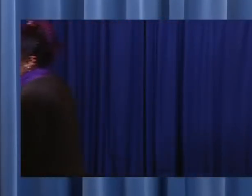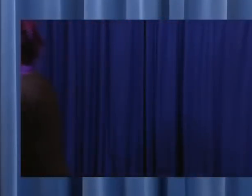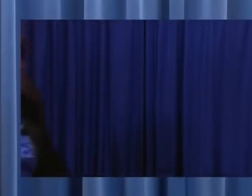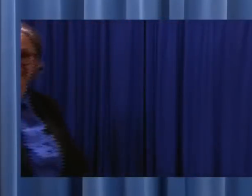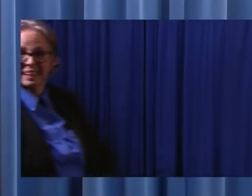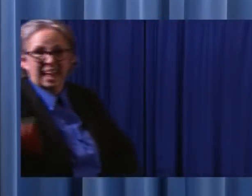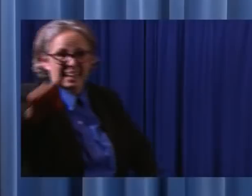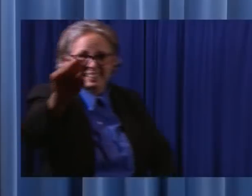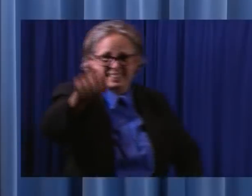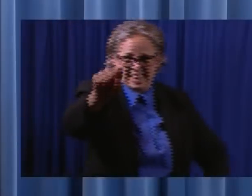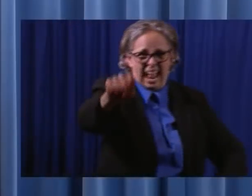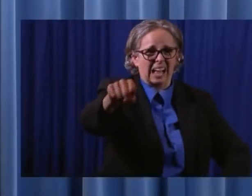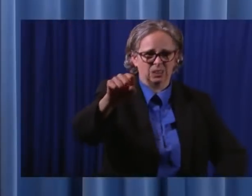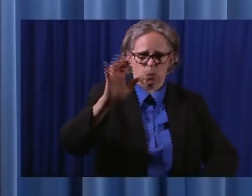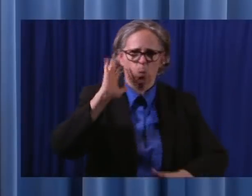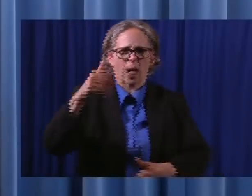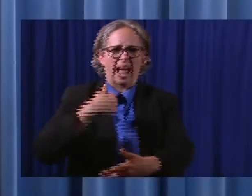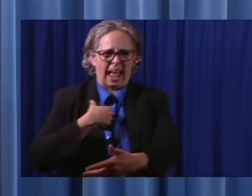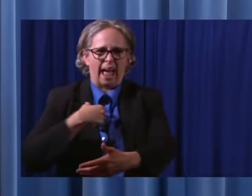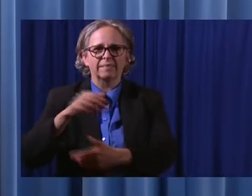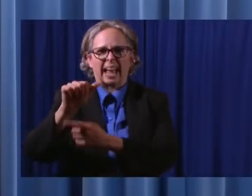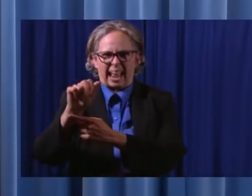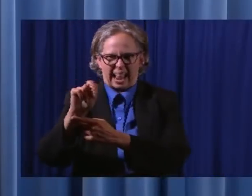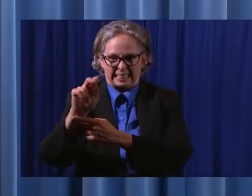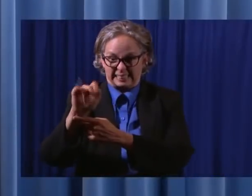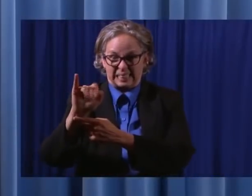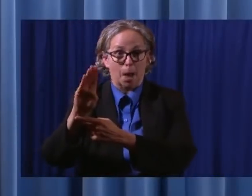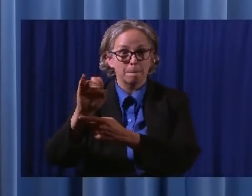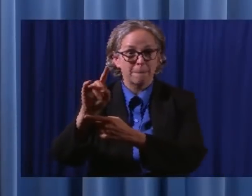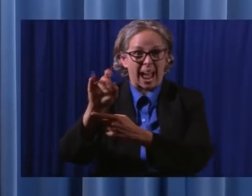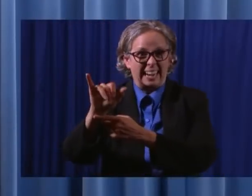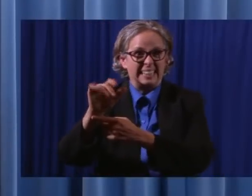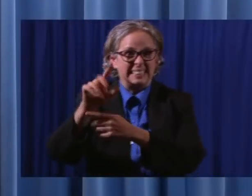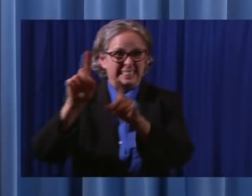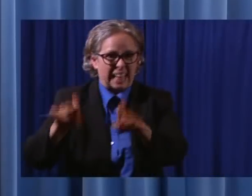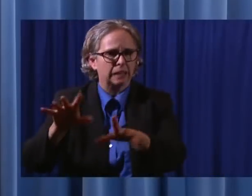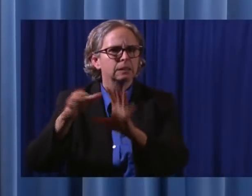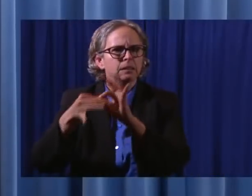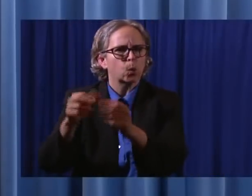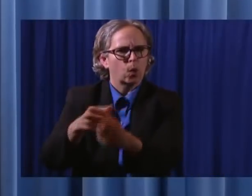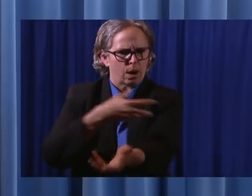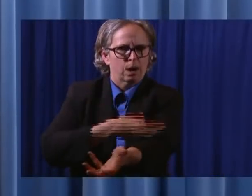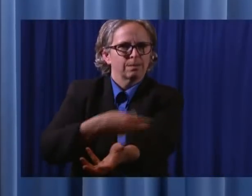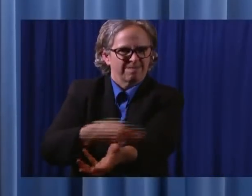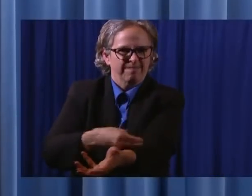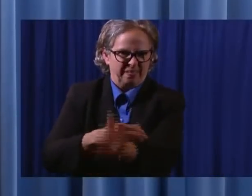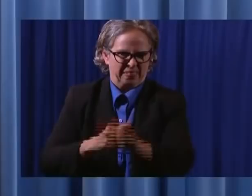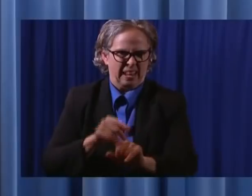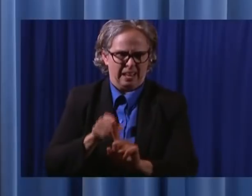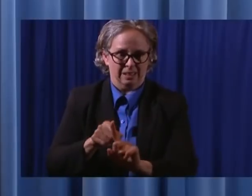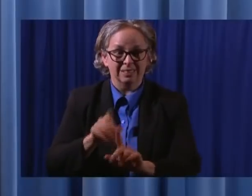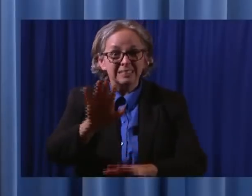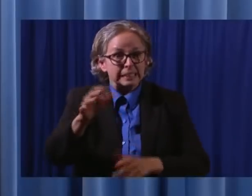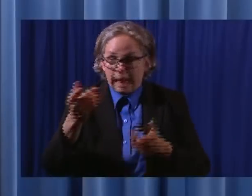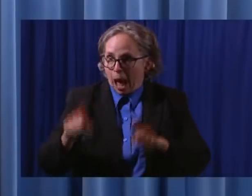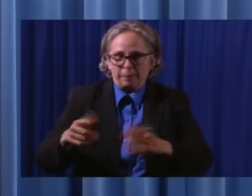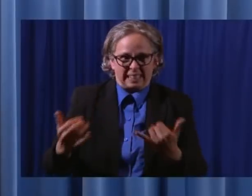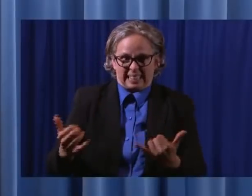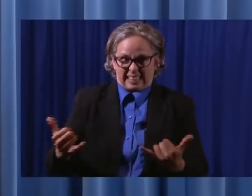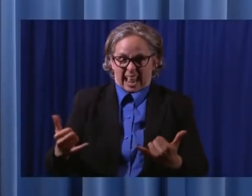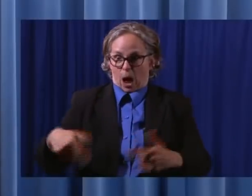Look, I mean, it's a question of availability, but certainly there's going to be more. Antibody testing is occurring in Ohio